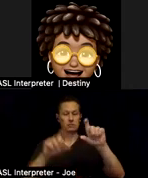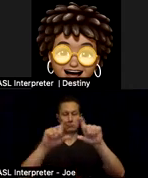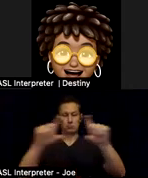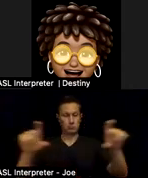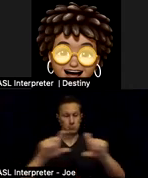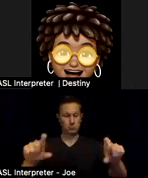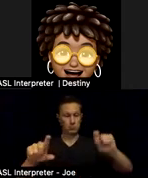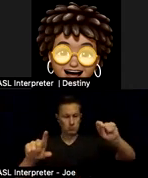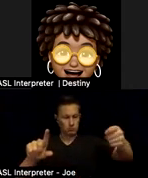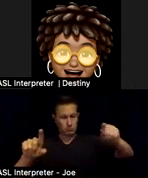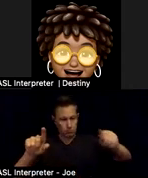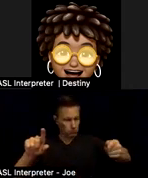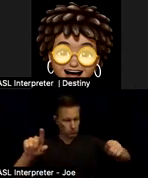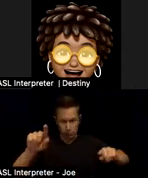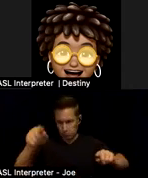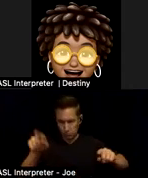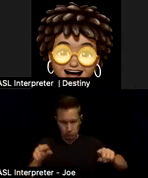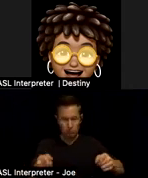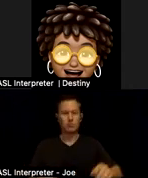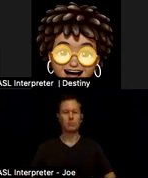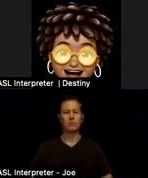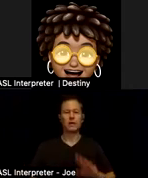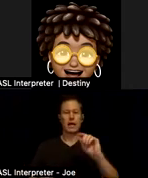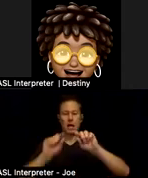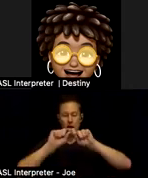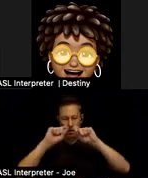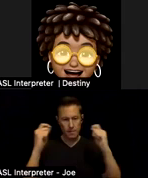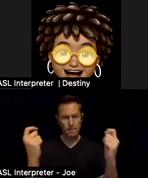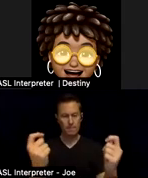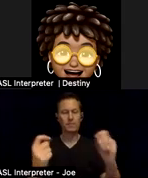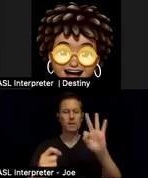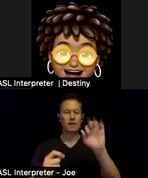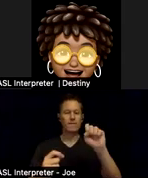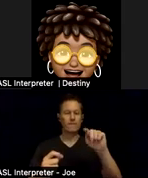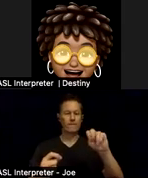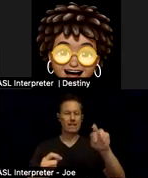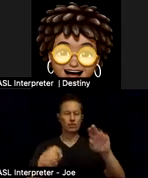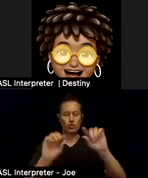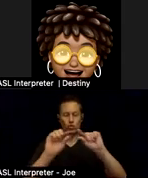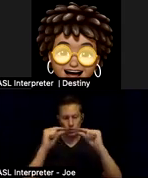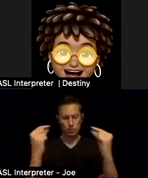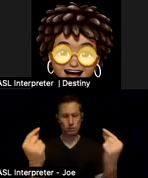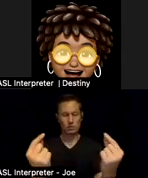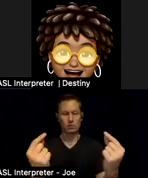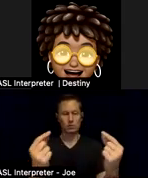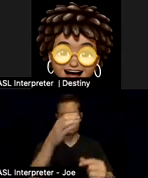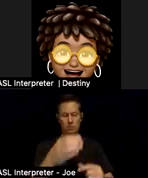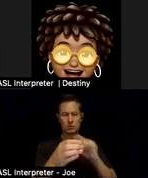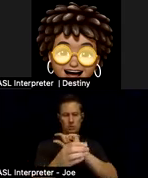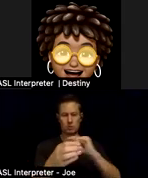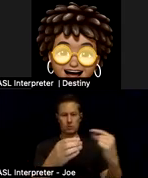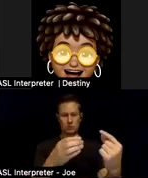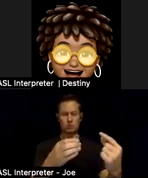is attached to that, and it wraps around the water heater. So can we show that